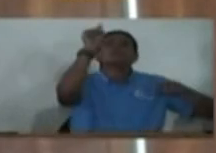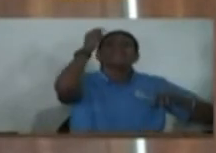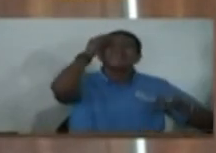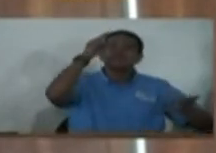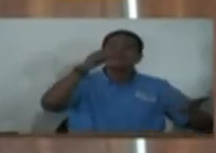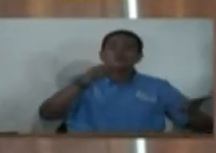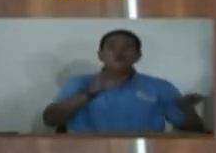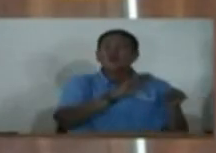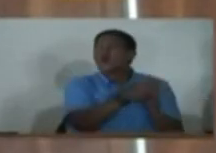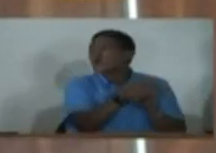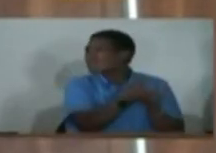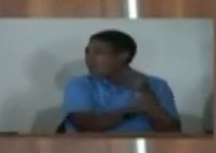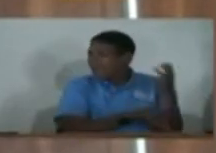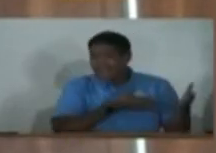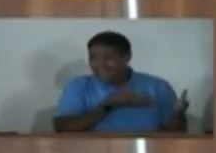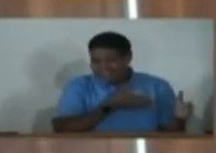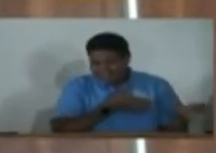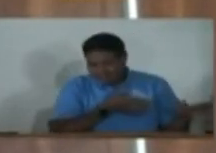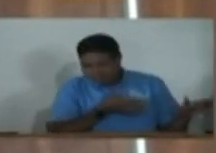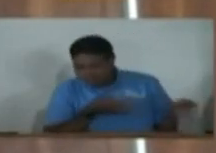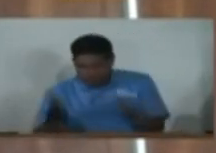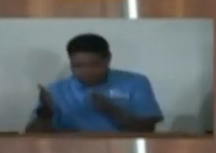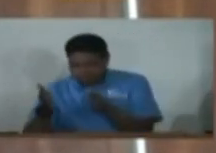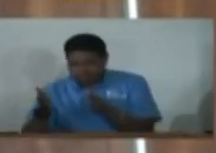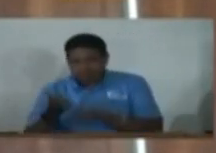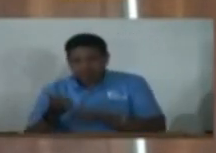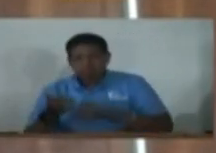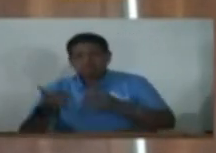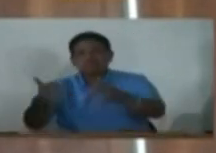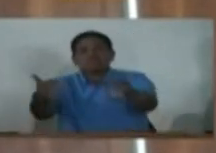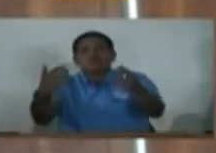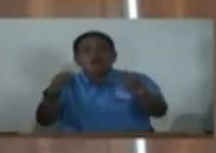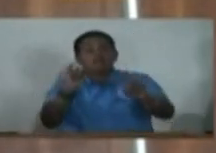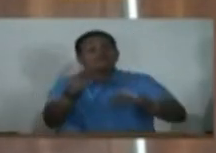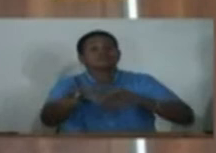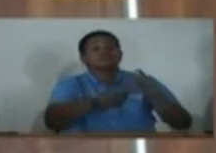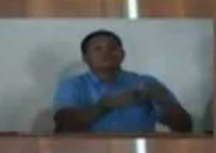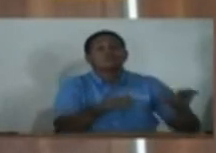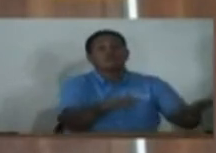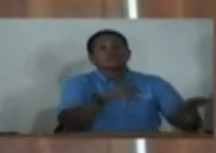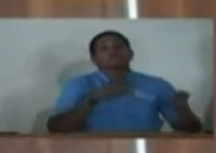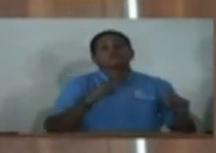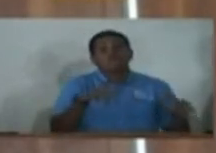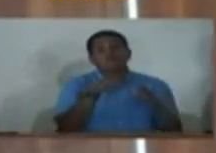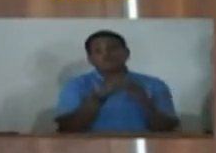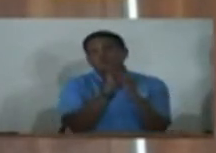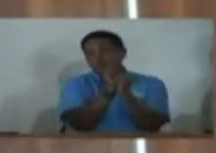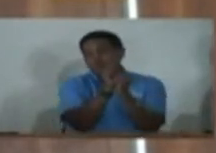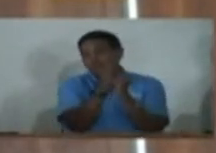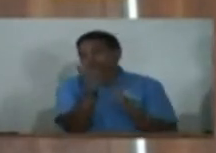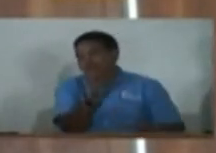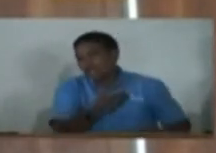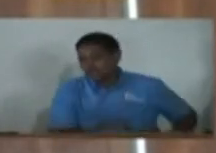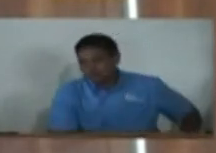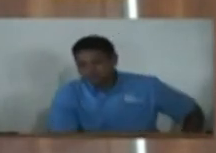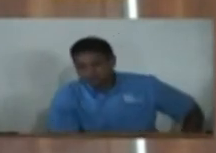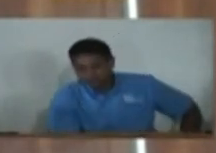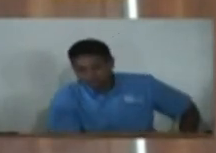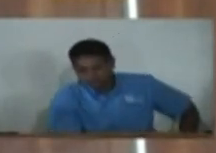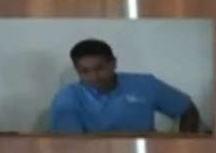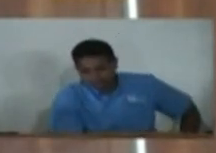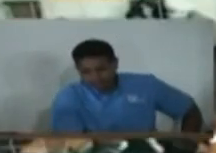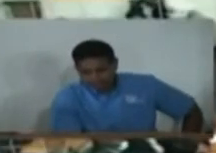COVID fog with this kind of call to action that we can now work together. Thank you. Thanks, Member Hanna. AG.